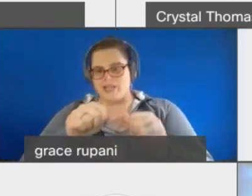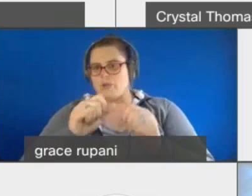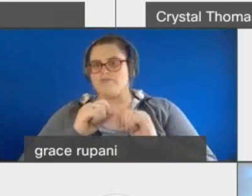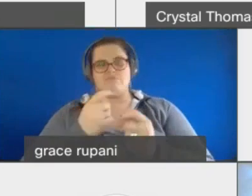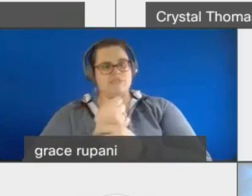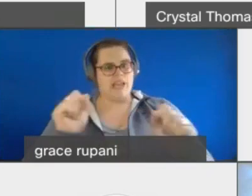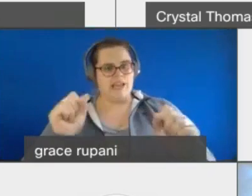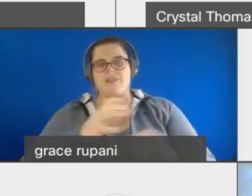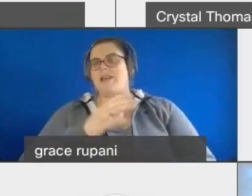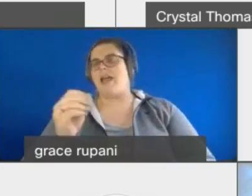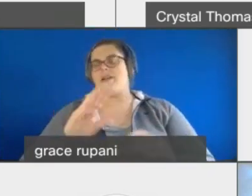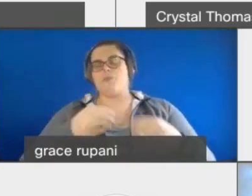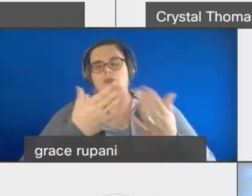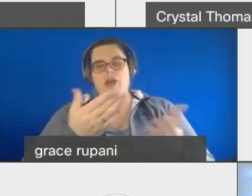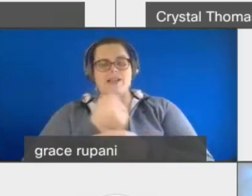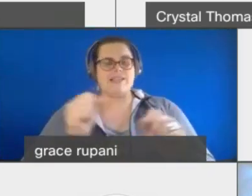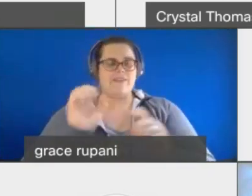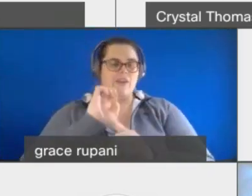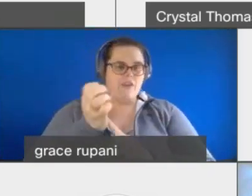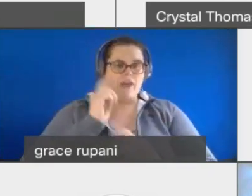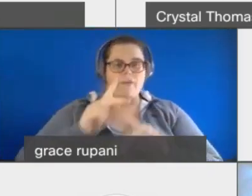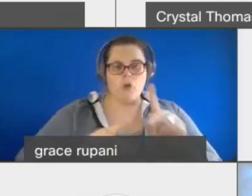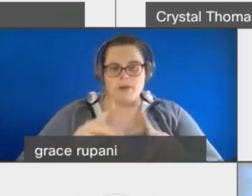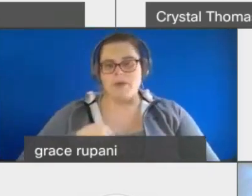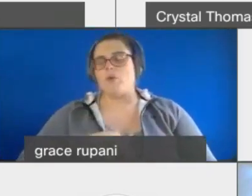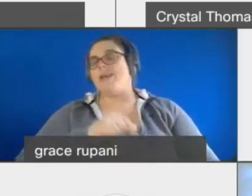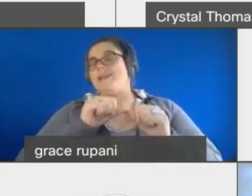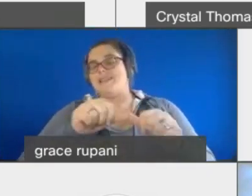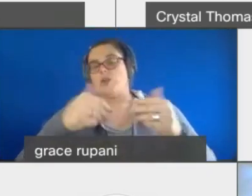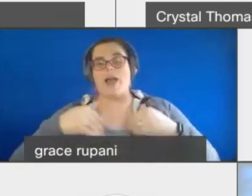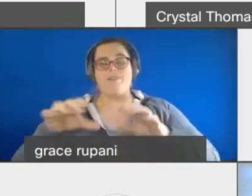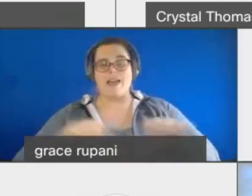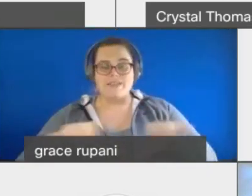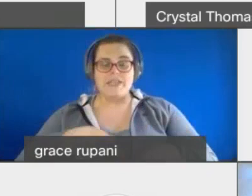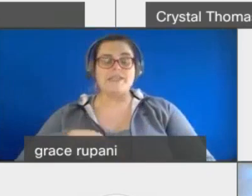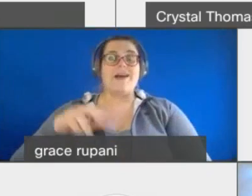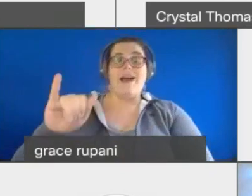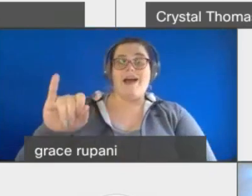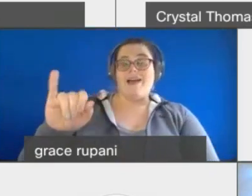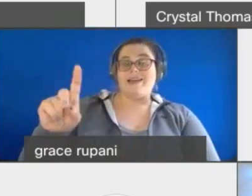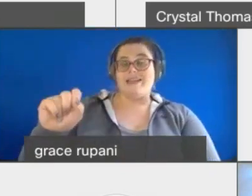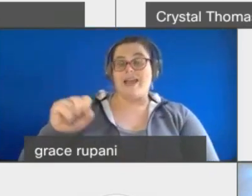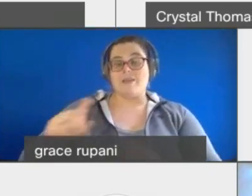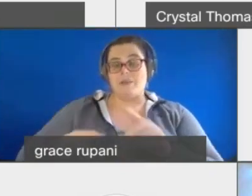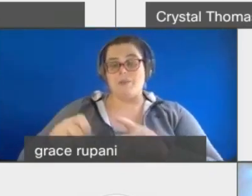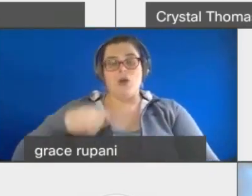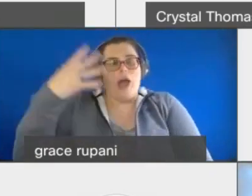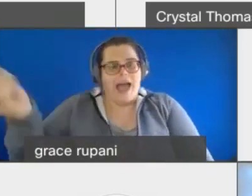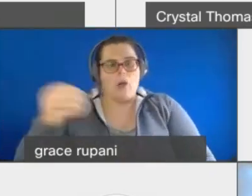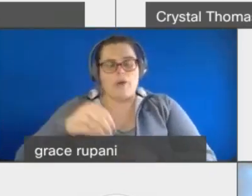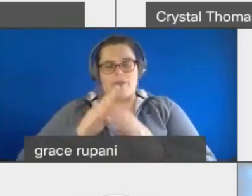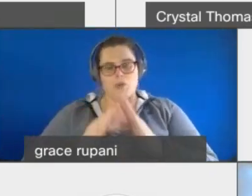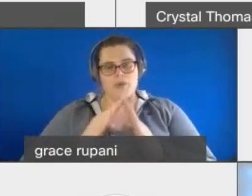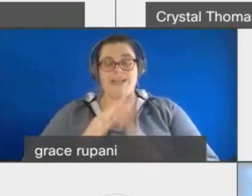to provide safe environment for our people. We continue to have our activities. Our IDS folks are out in the community, and